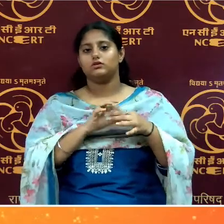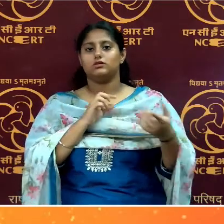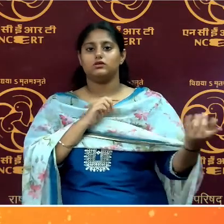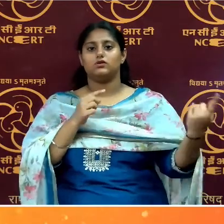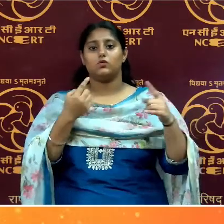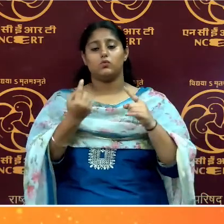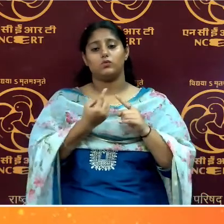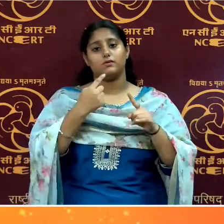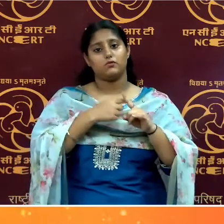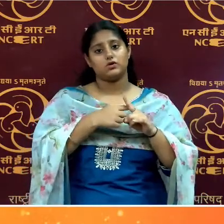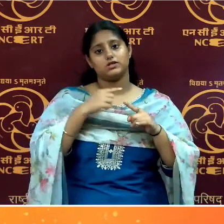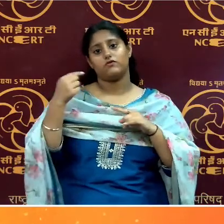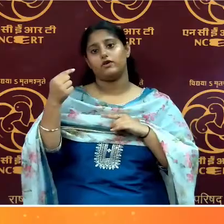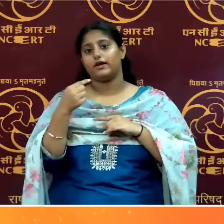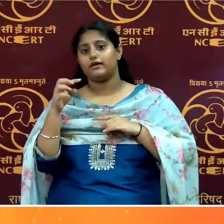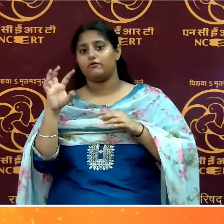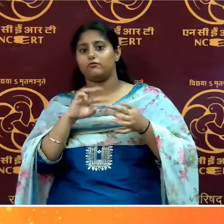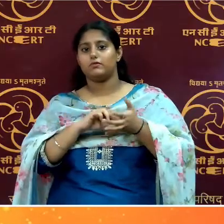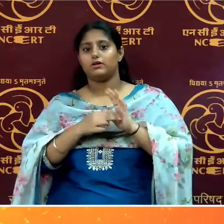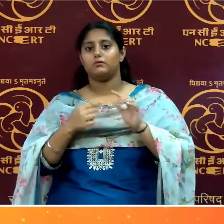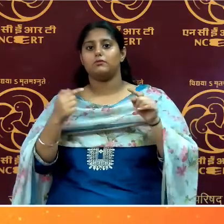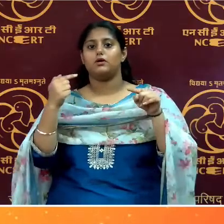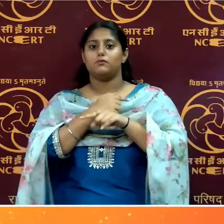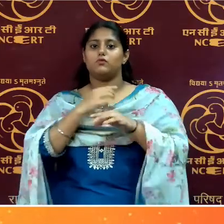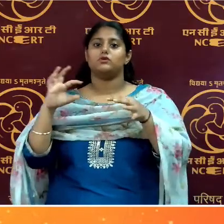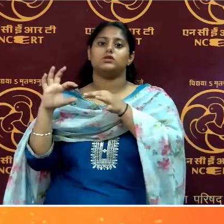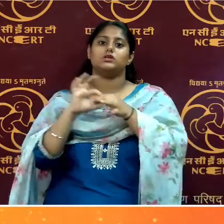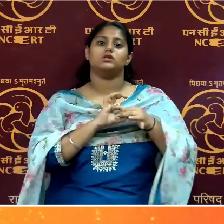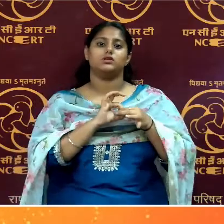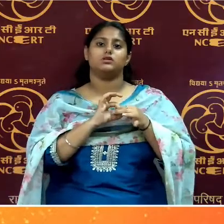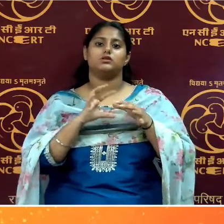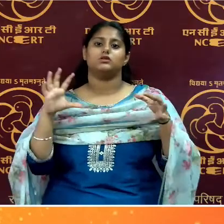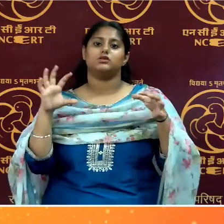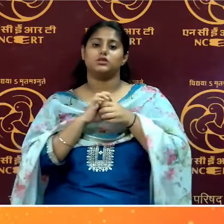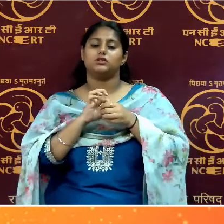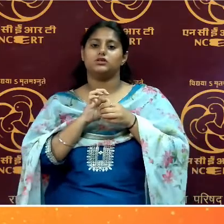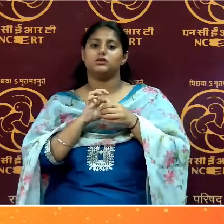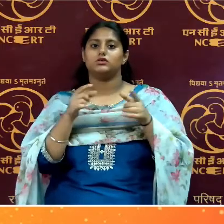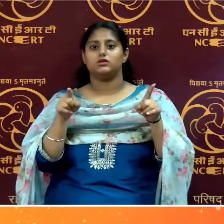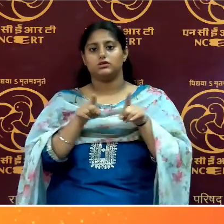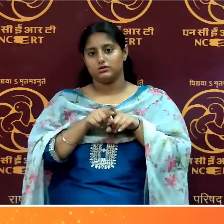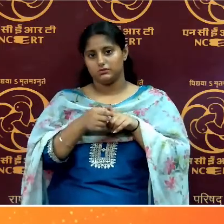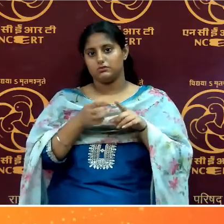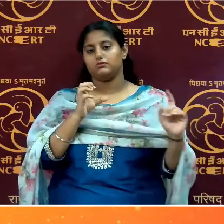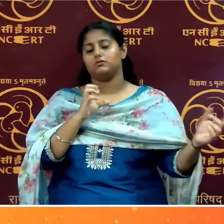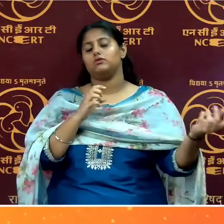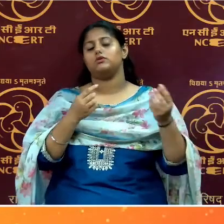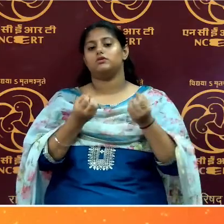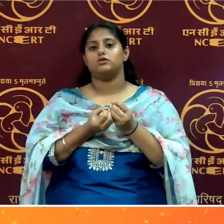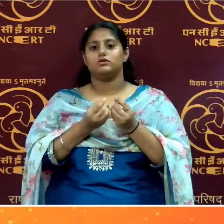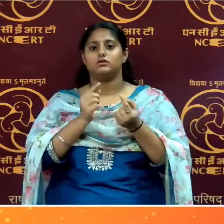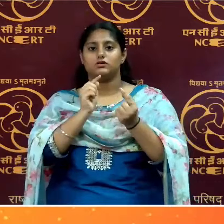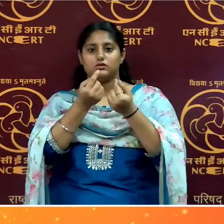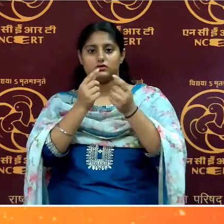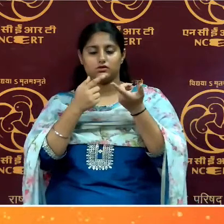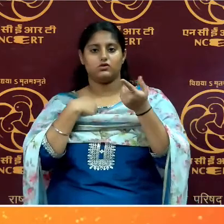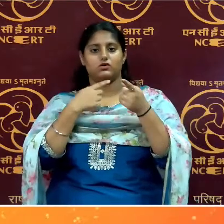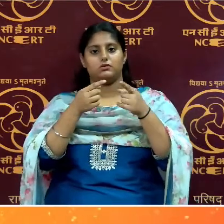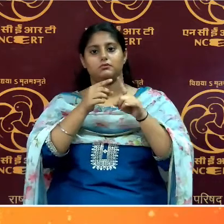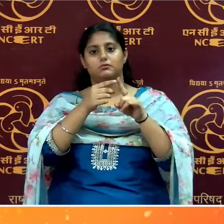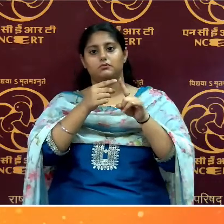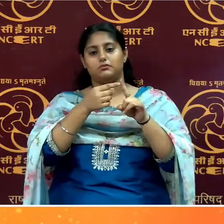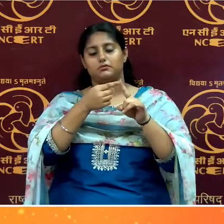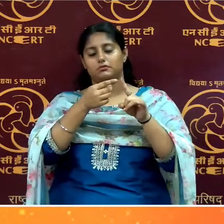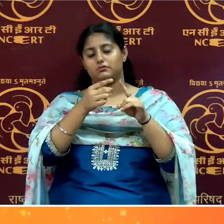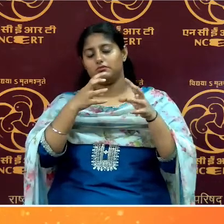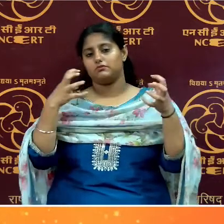negative means opposite, poles will Charges, attract, or yes. opposite charges will attract. In this case, the charges, and in magnetic one, Is the it's poles. the poles. Okay.